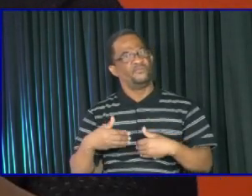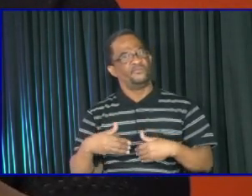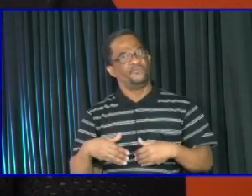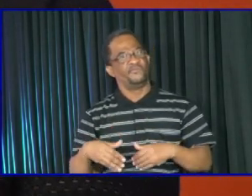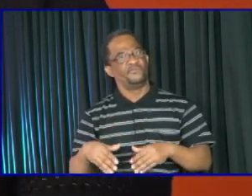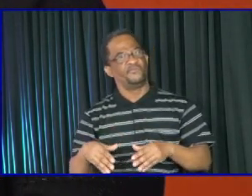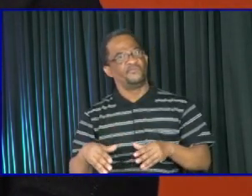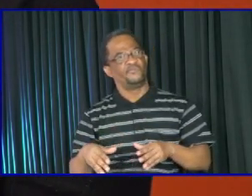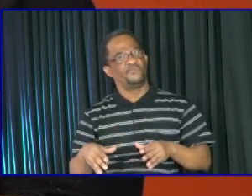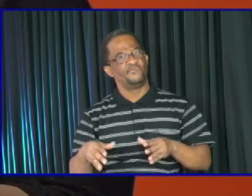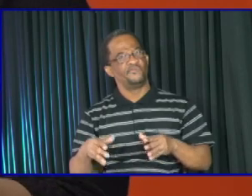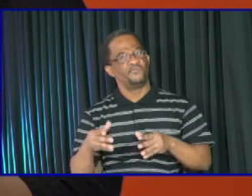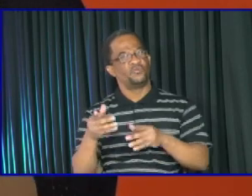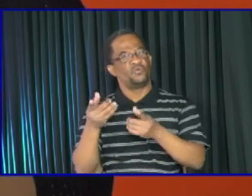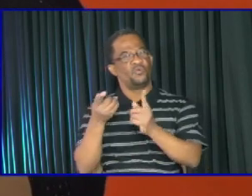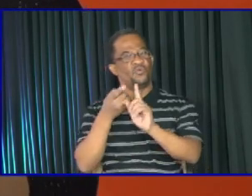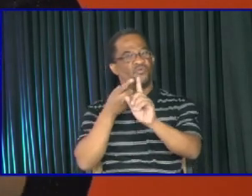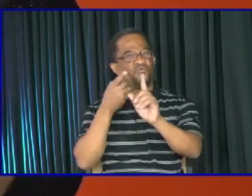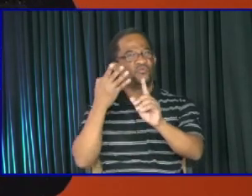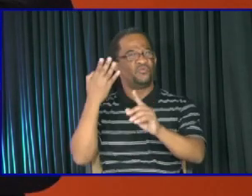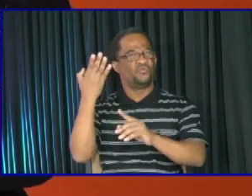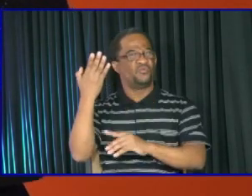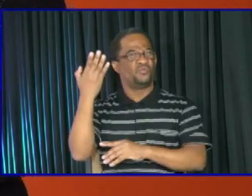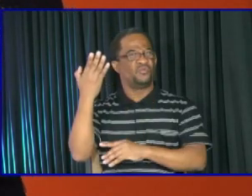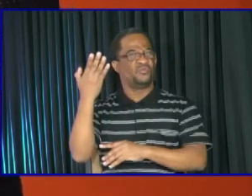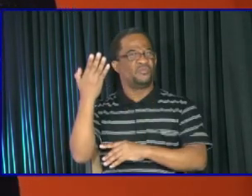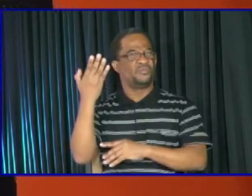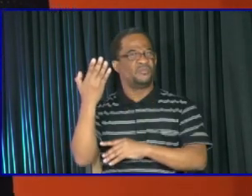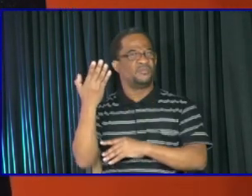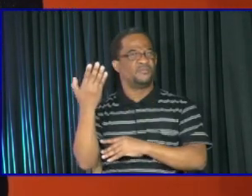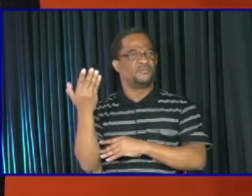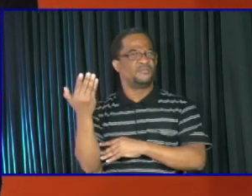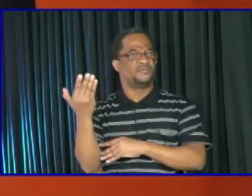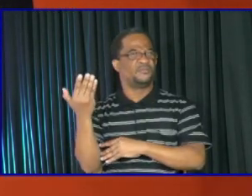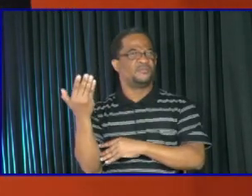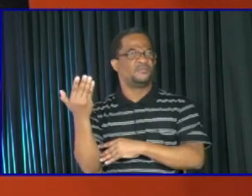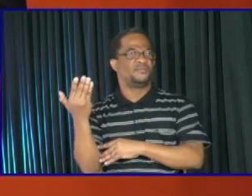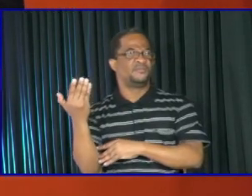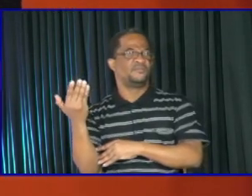quicken from the dead.